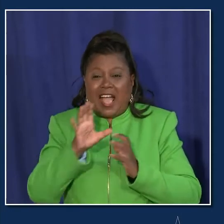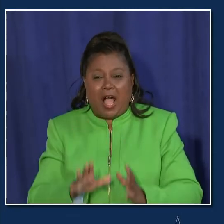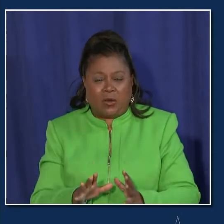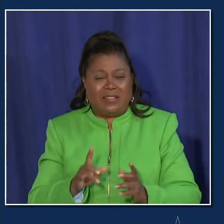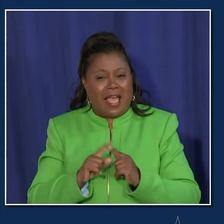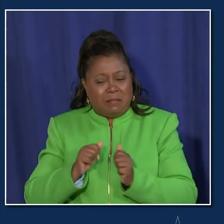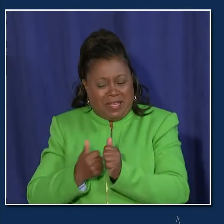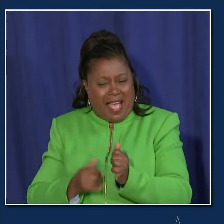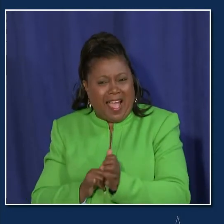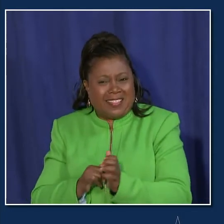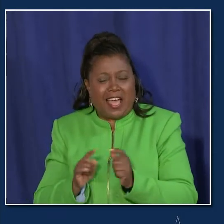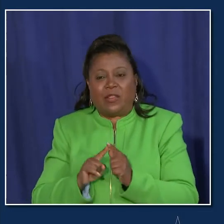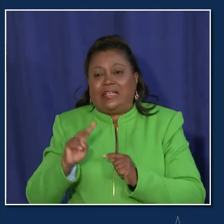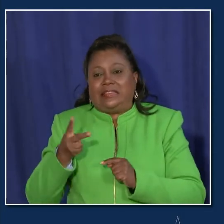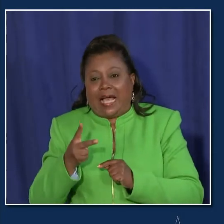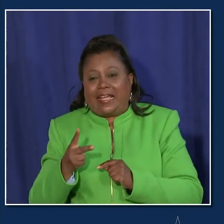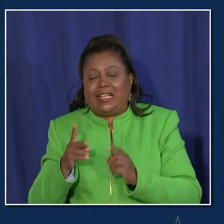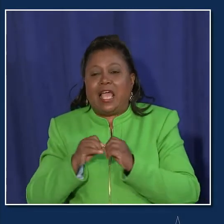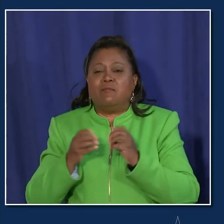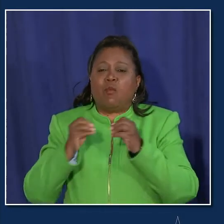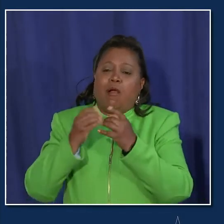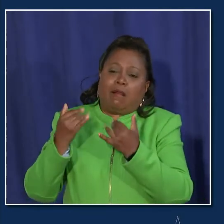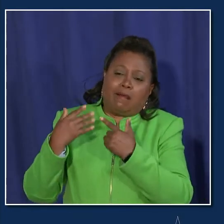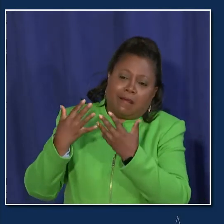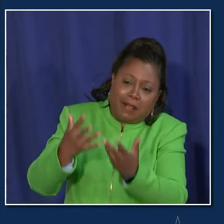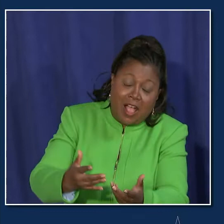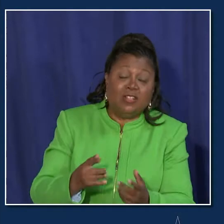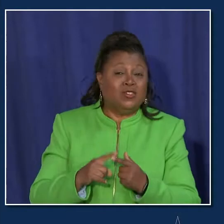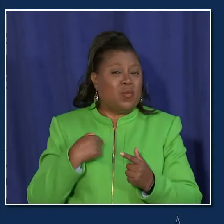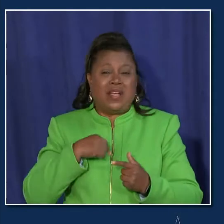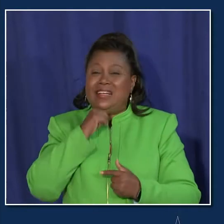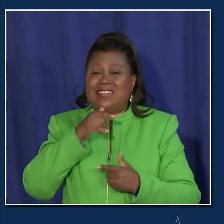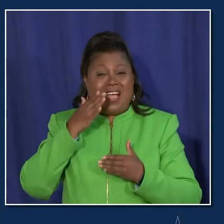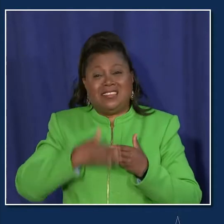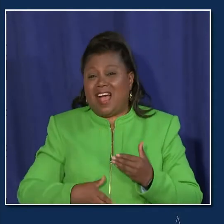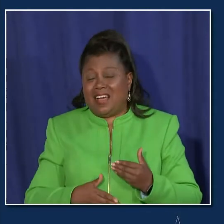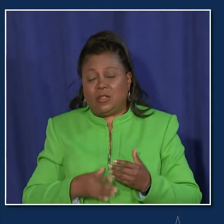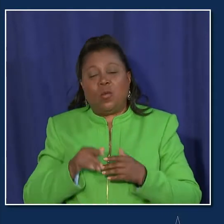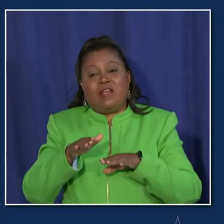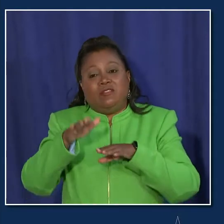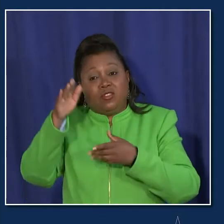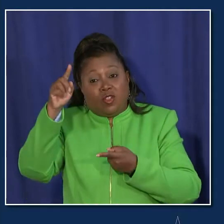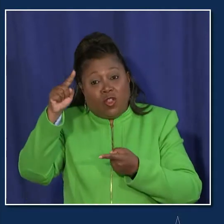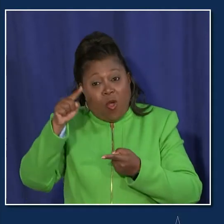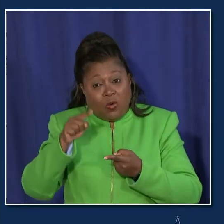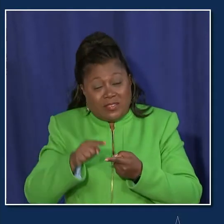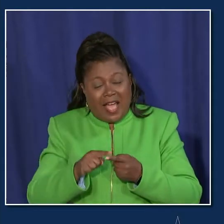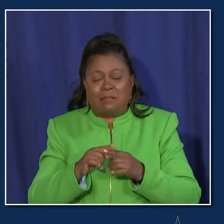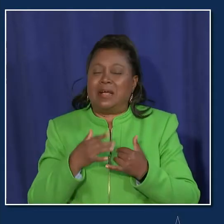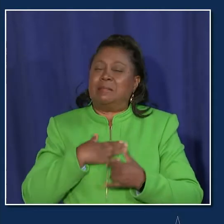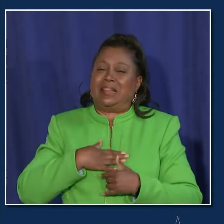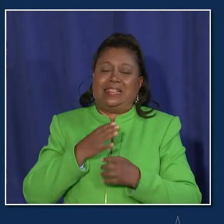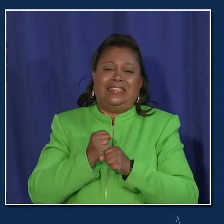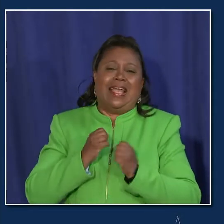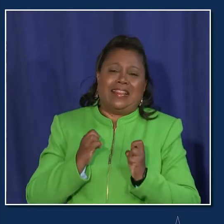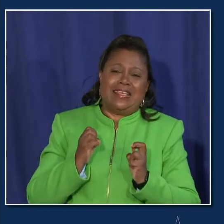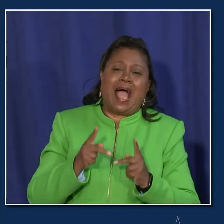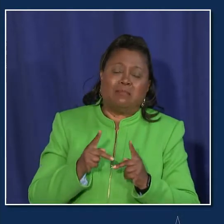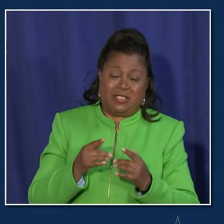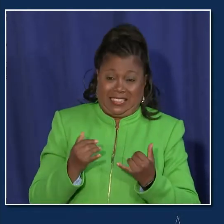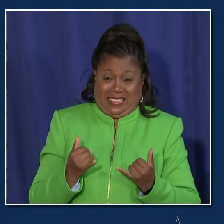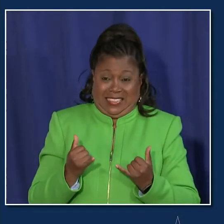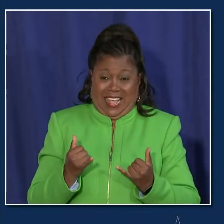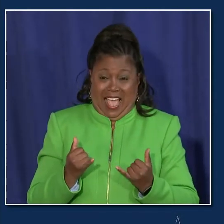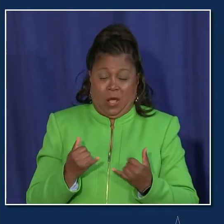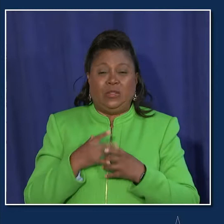And then behind that, there's second doses and more to come. So we are not done. We've slowed down, but please take the opportunity